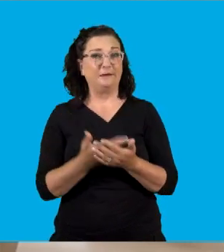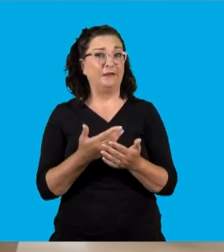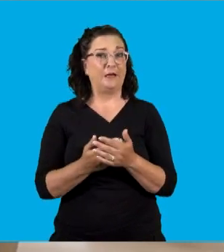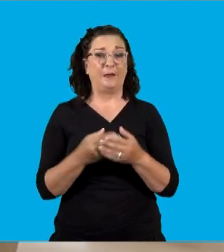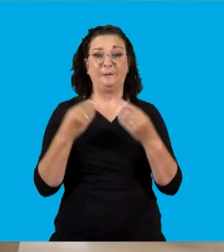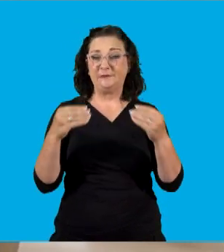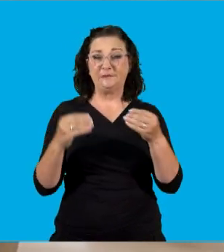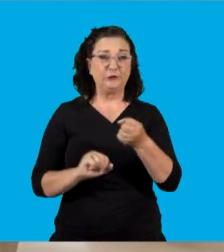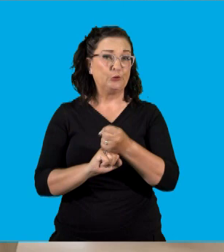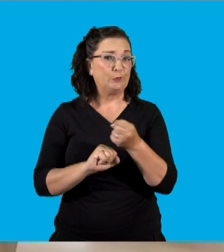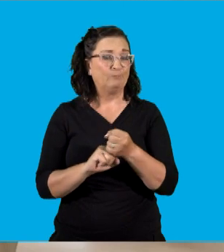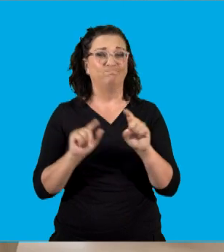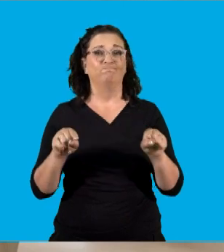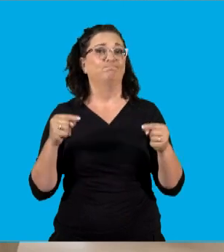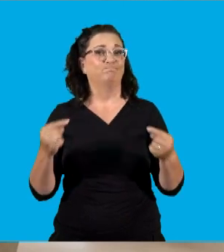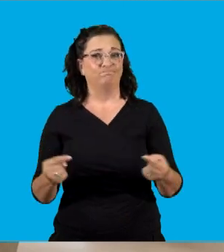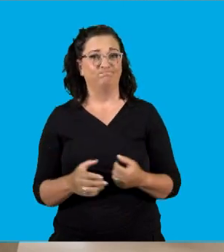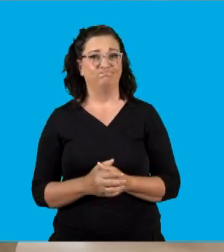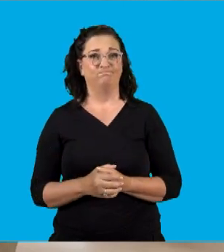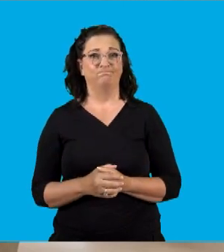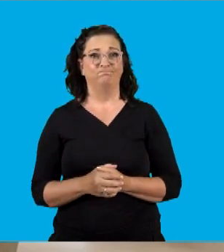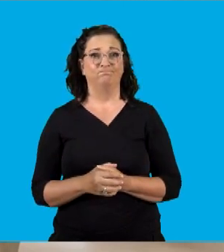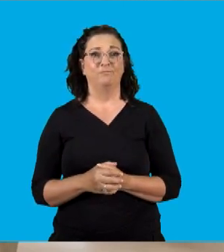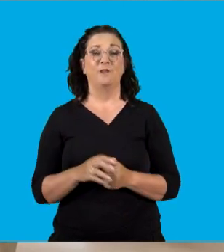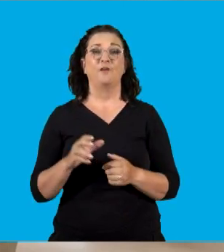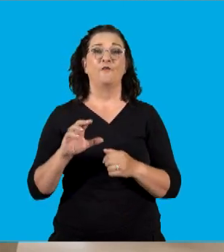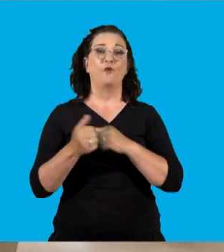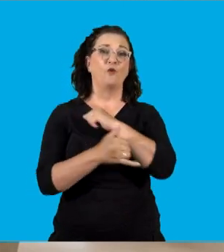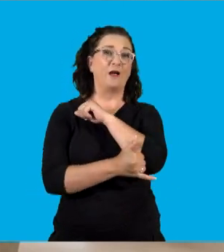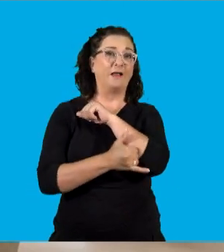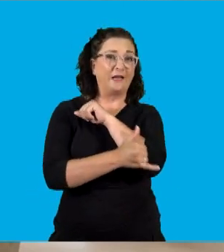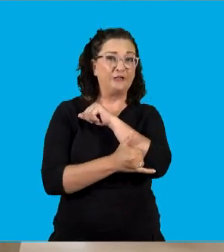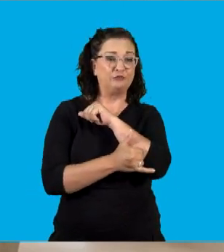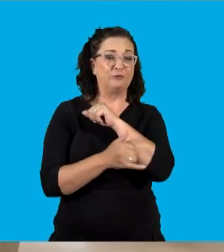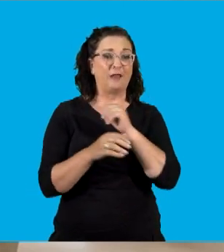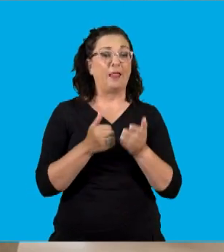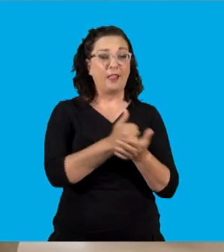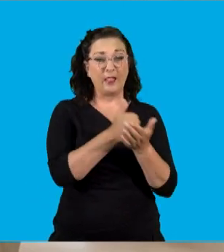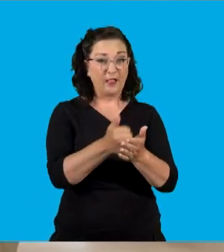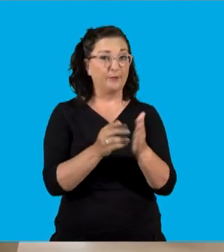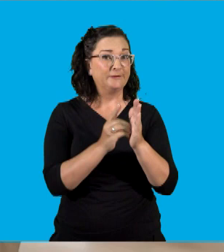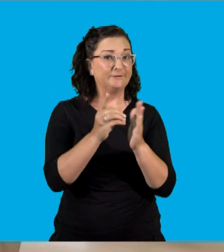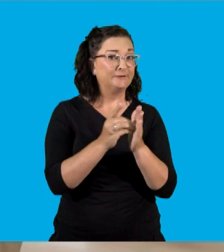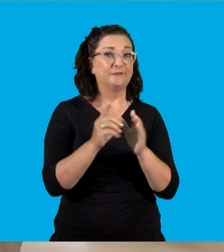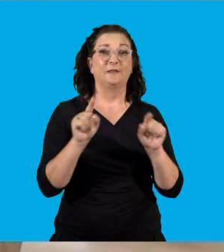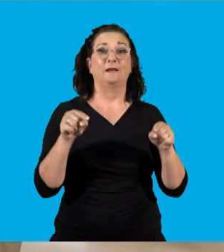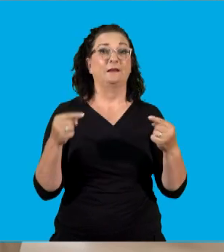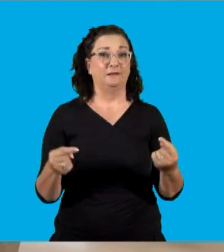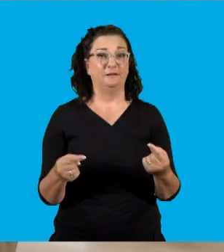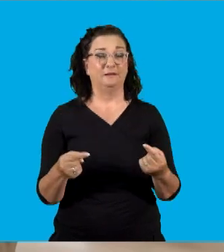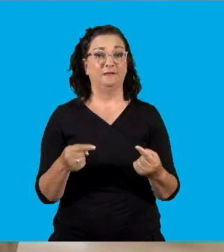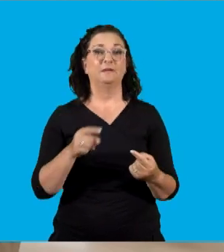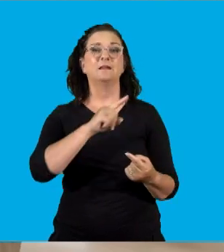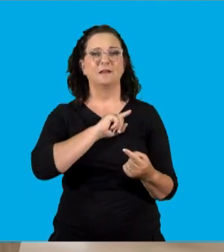businesses in terms of buying their product in order for the economy of the country to develop. So in that way, the economy of the